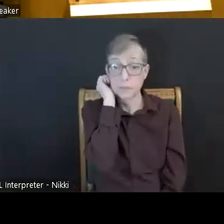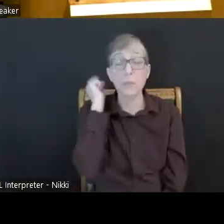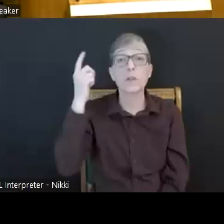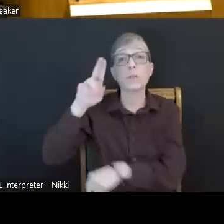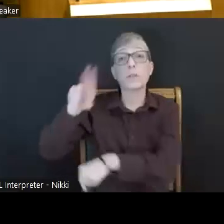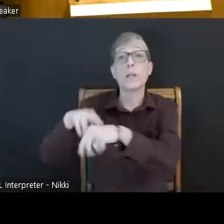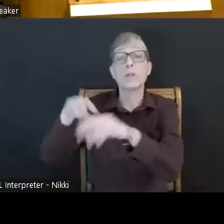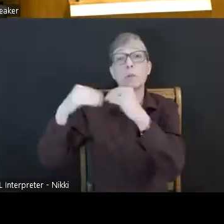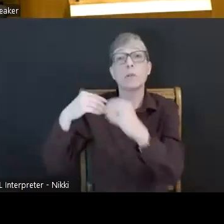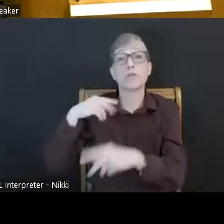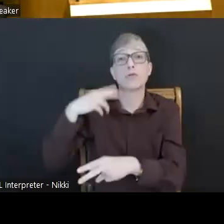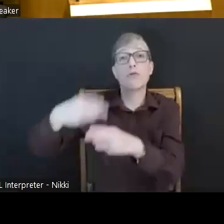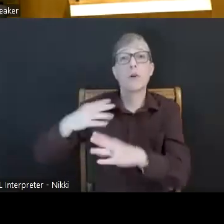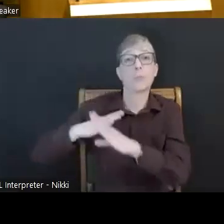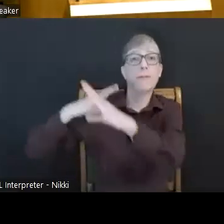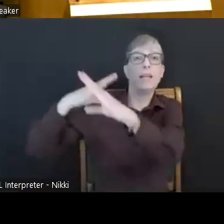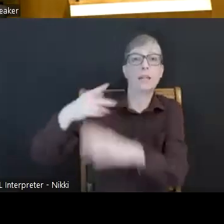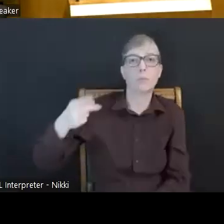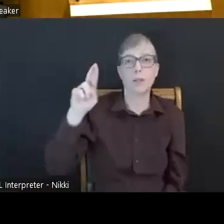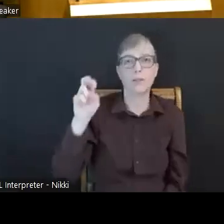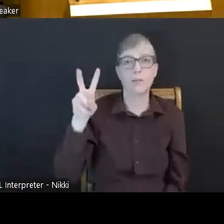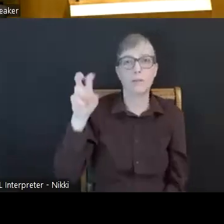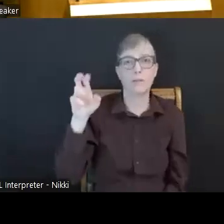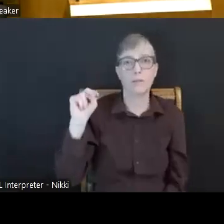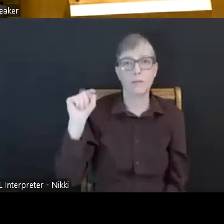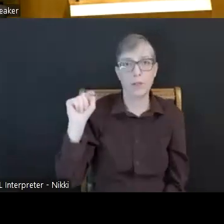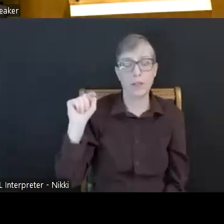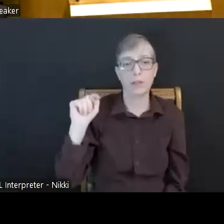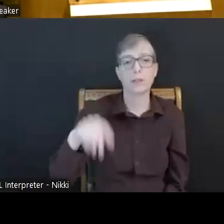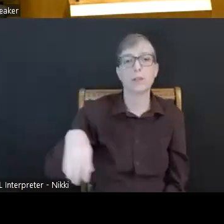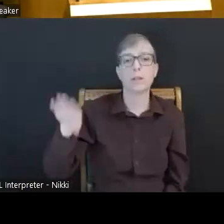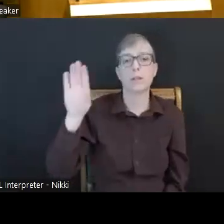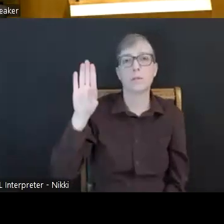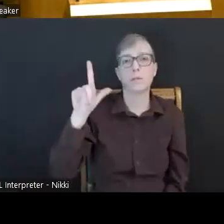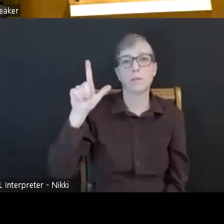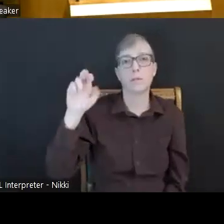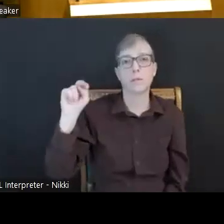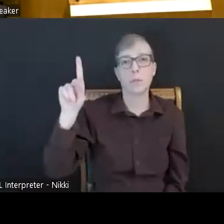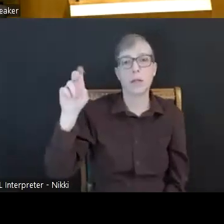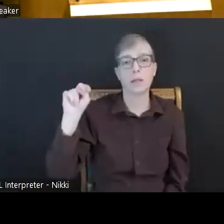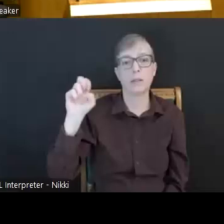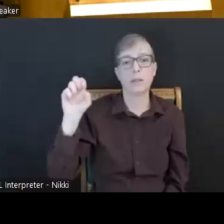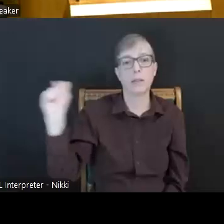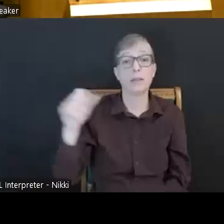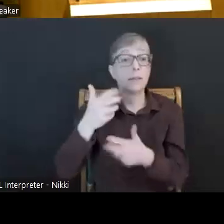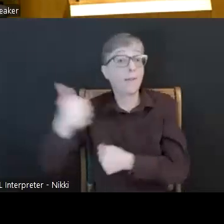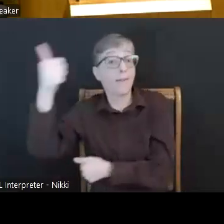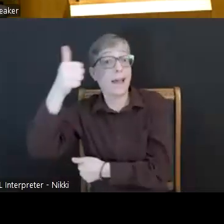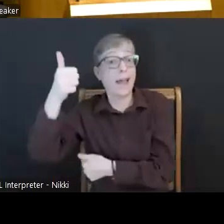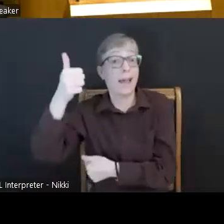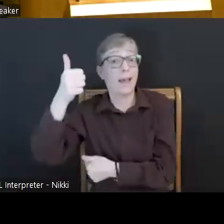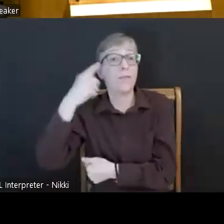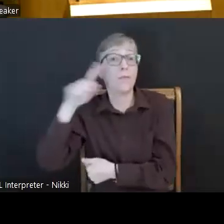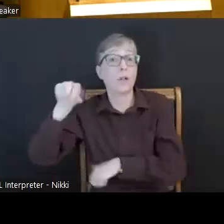Blindness, and the head of the scientific board of that is Rajiv Ramchandran, who's a retinal surgeon here in ophthalmology. And I'm on